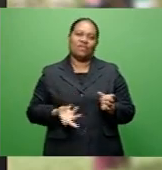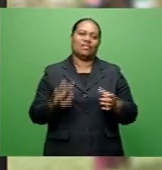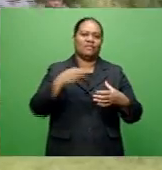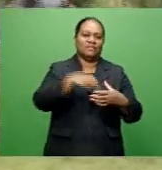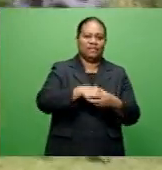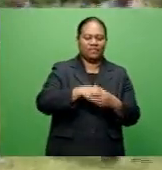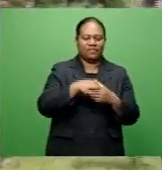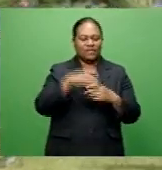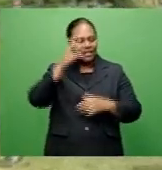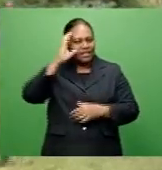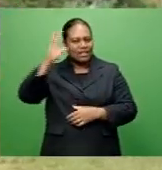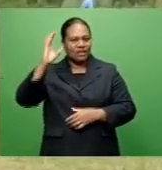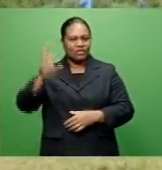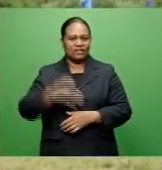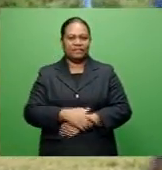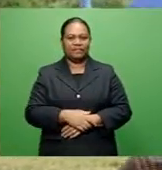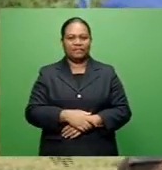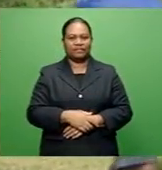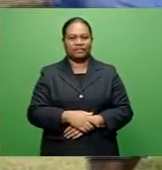country.